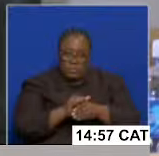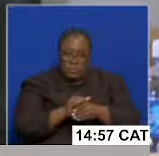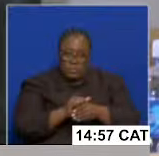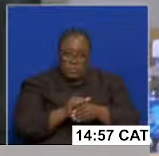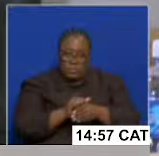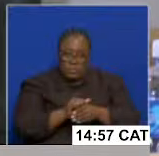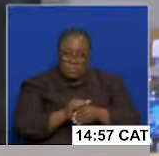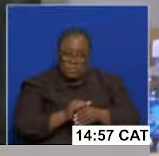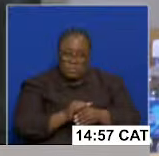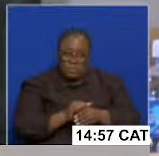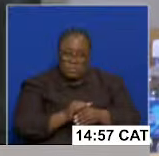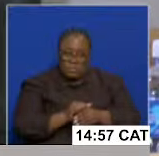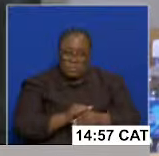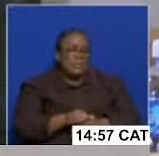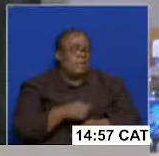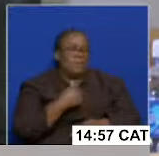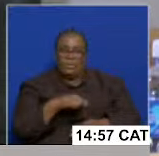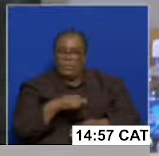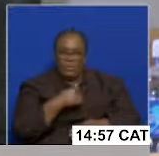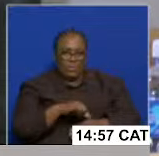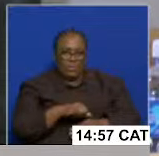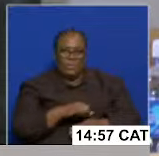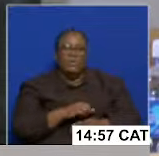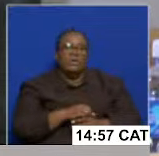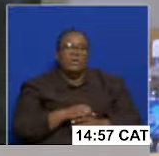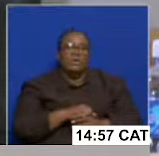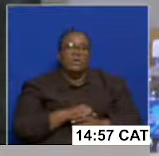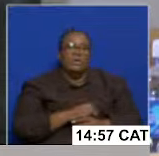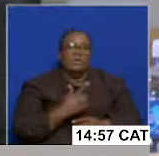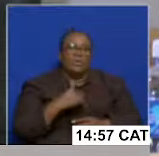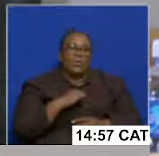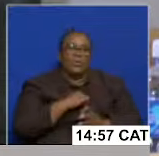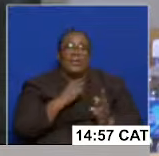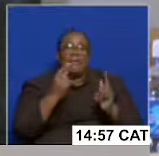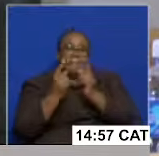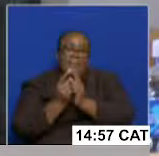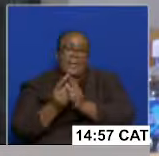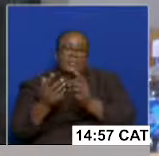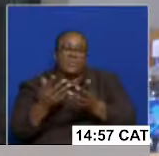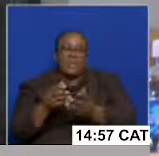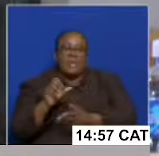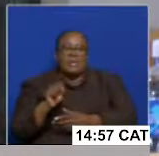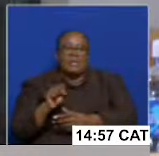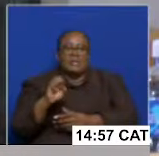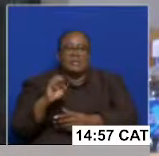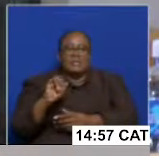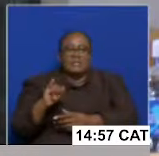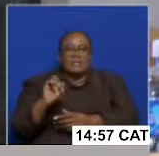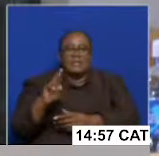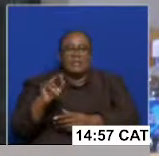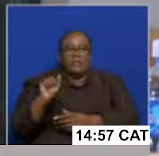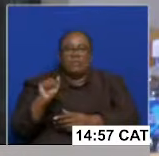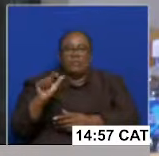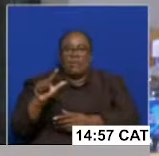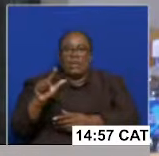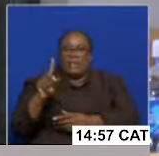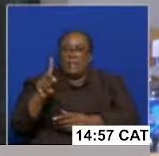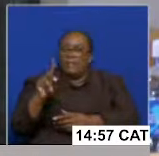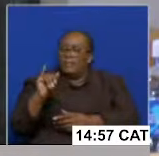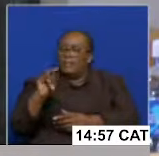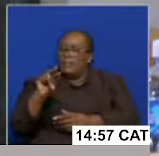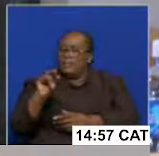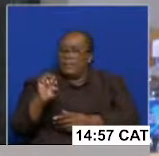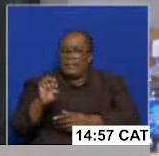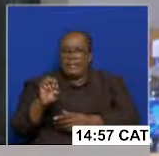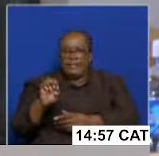No, we met at Cyril Dean, and then they gave the stones to Mr. Simon. I see, so they